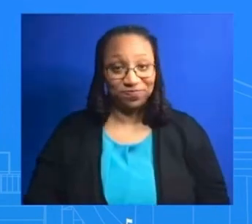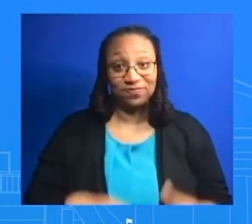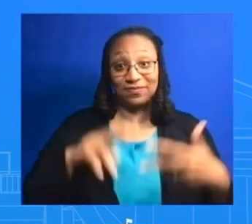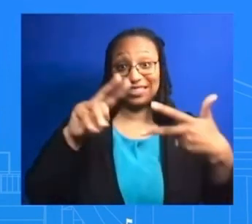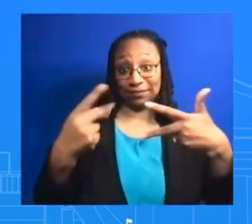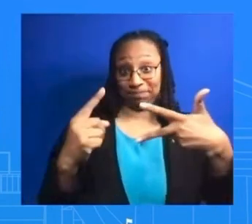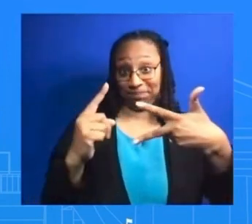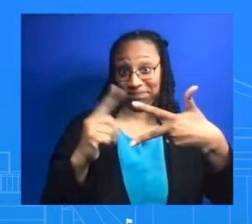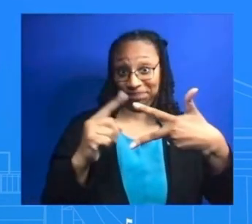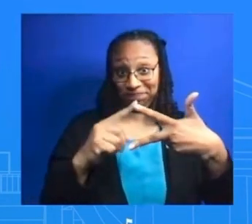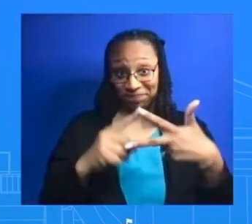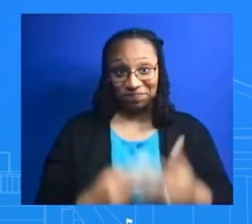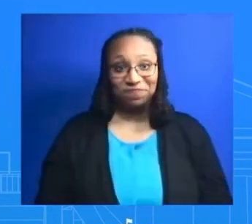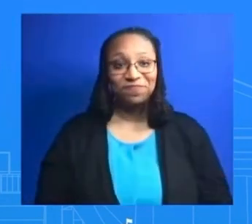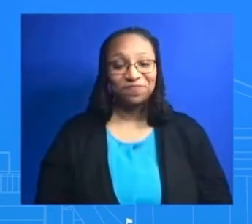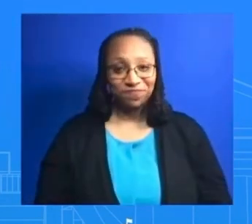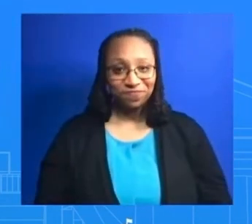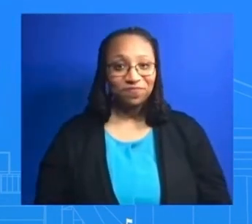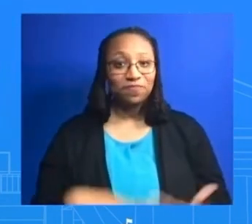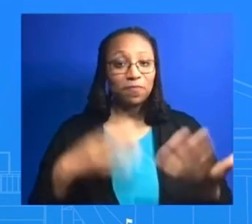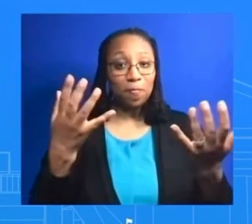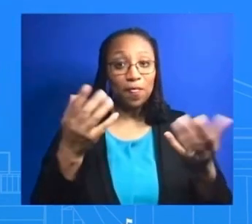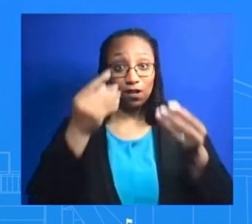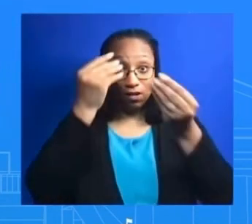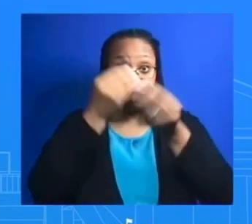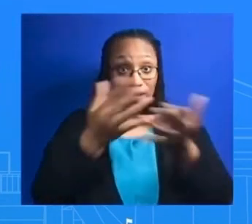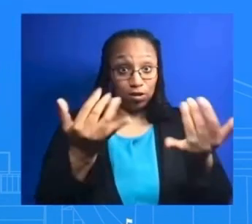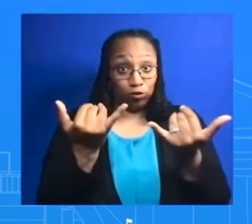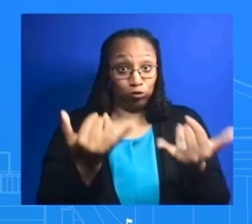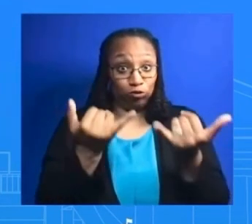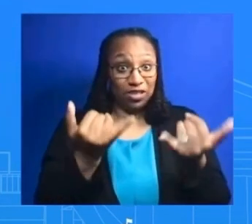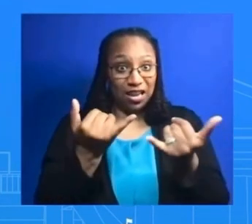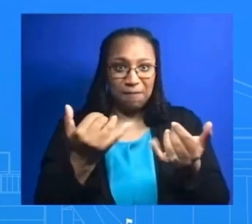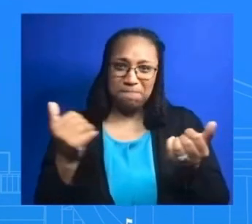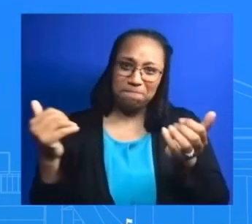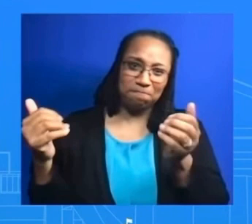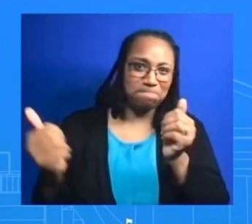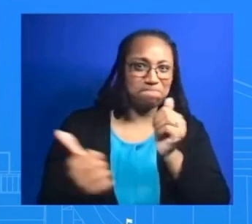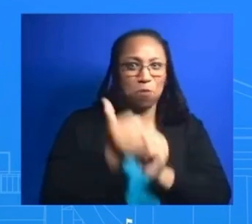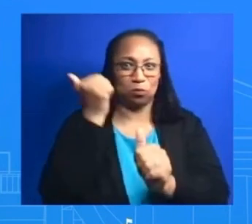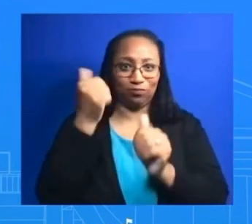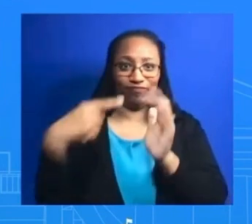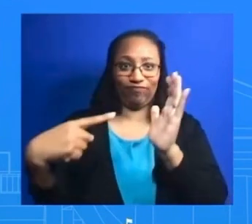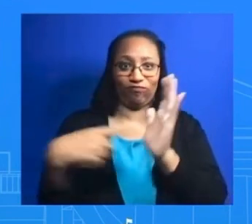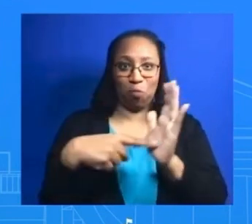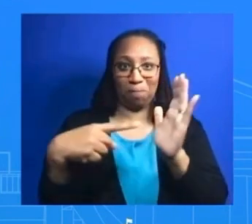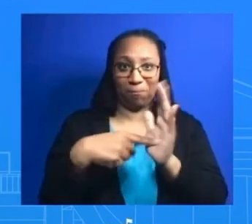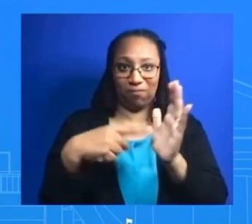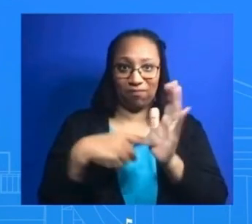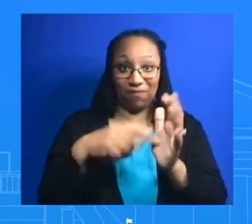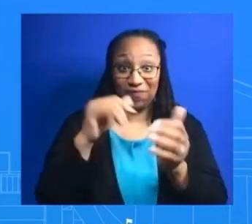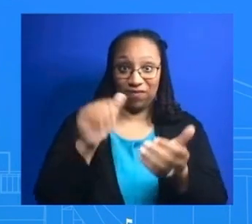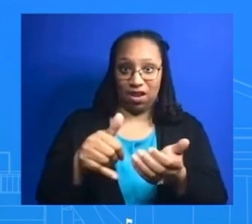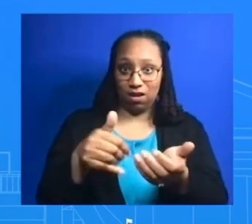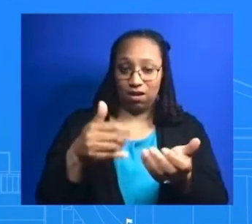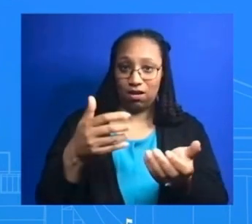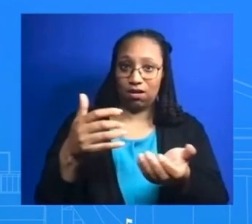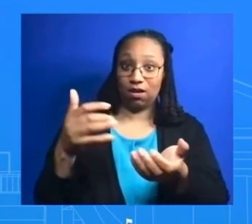repayment plan ever. This new plan is called Saving on a Valuable Education,